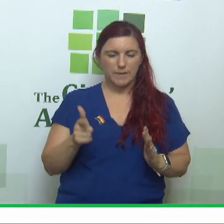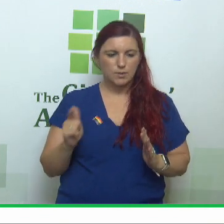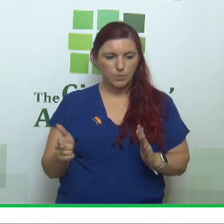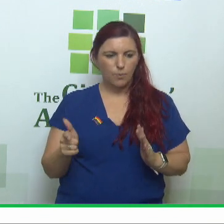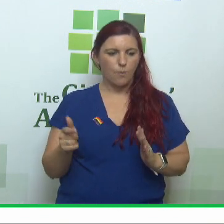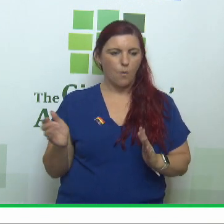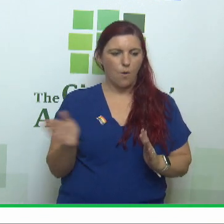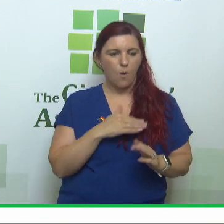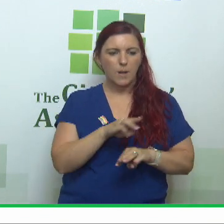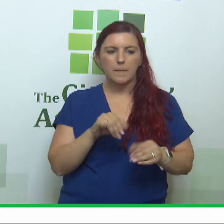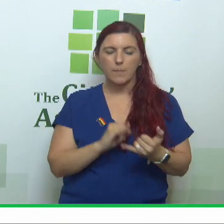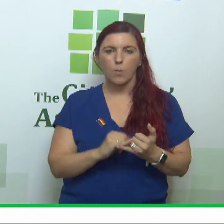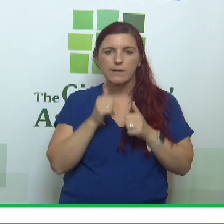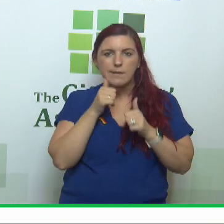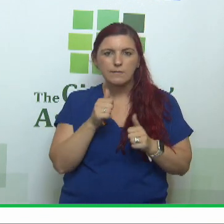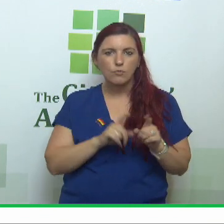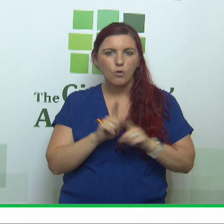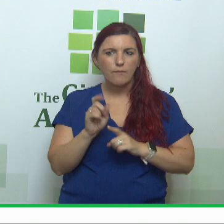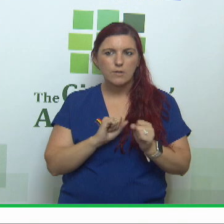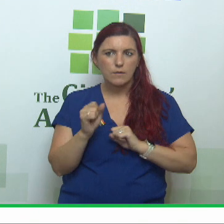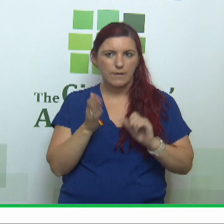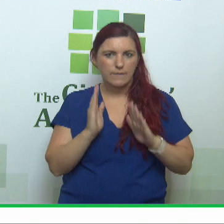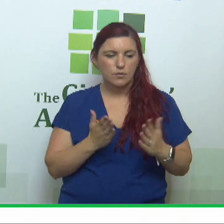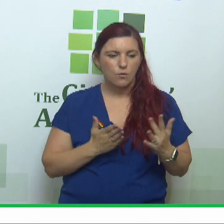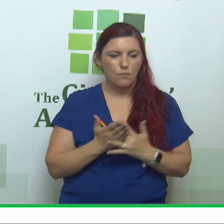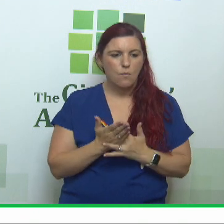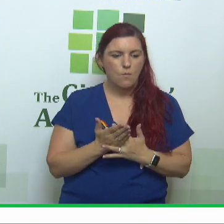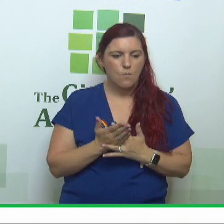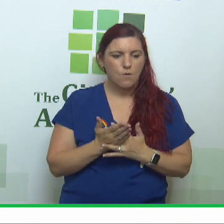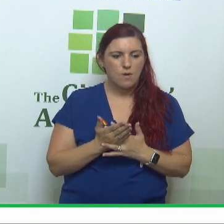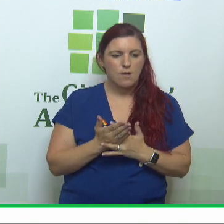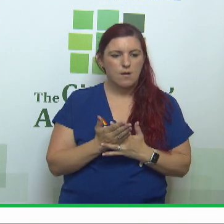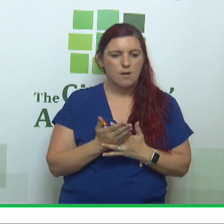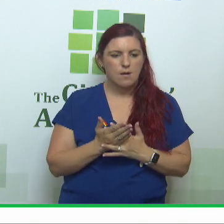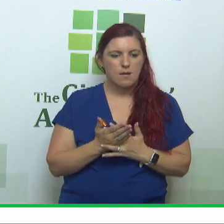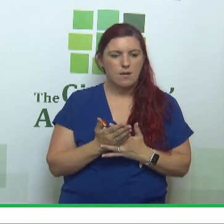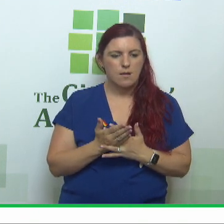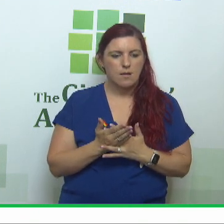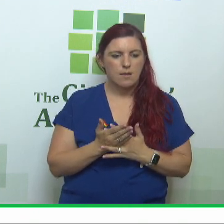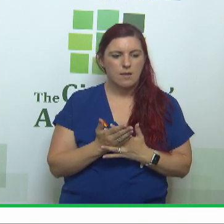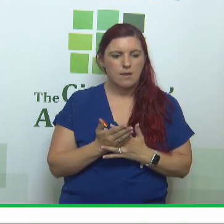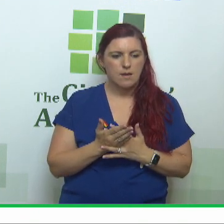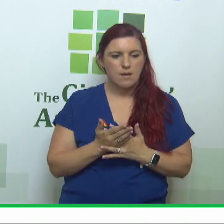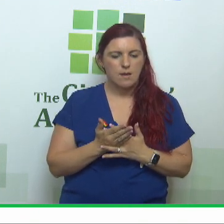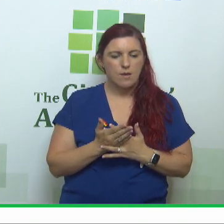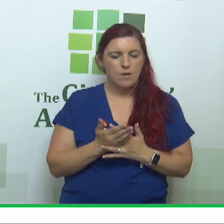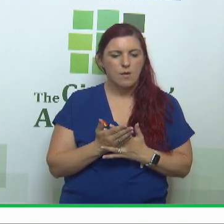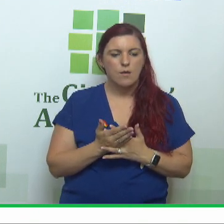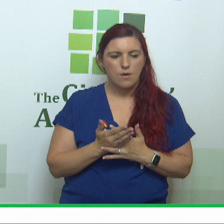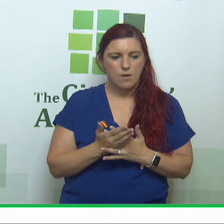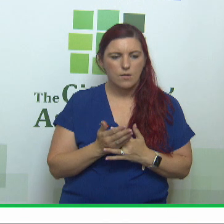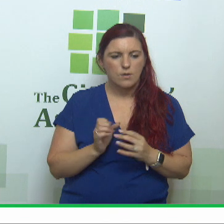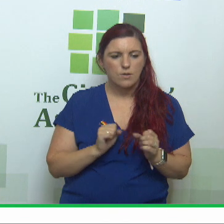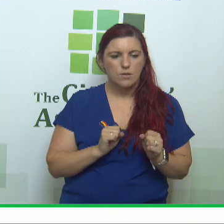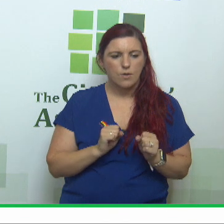participants in the recovery services that had gone through them, their mean score was then 30.5. So services can and